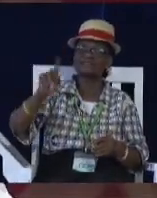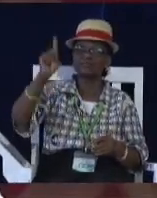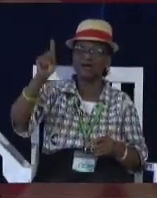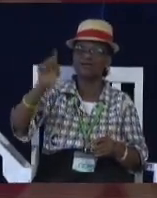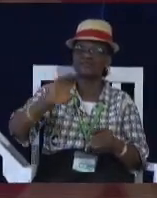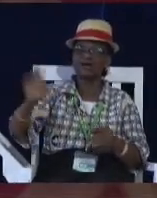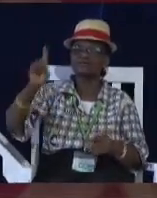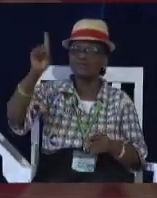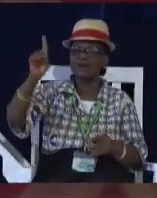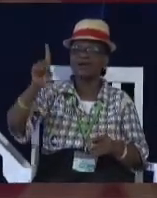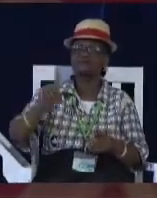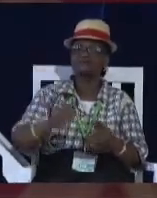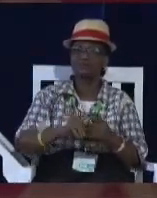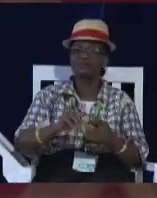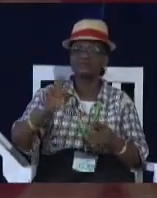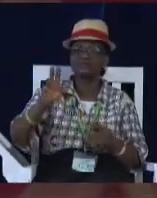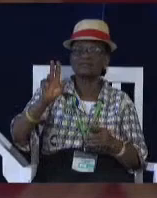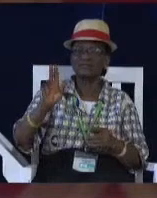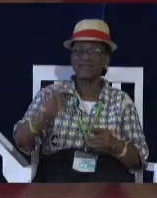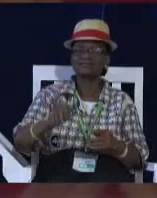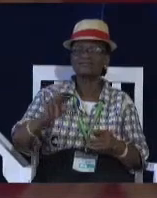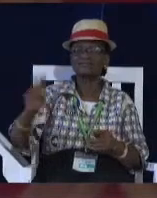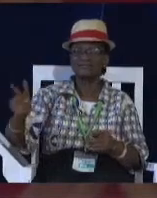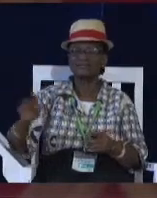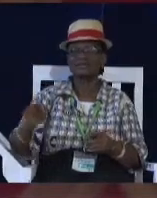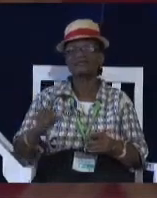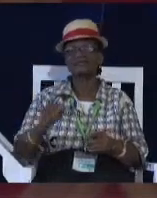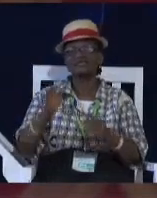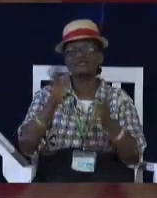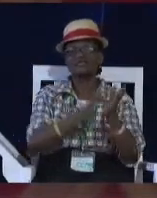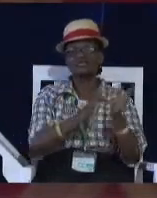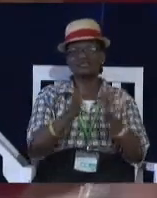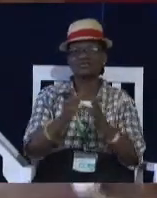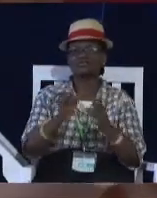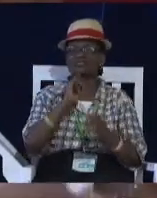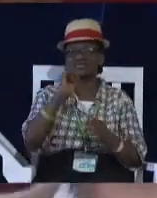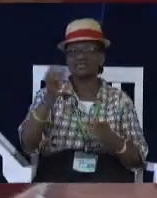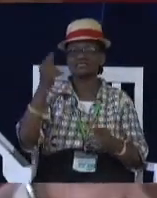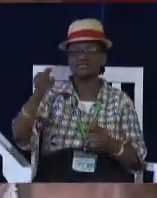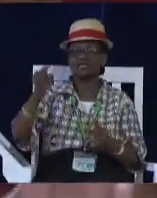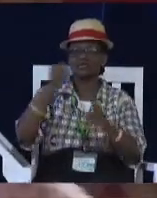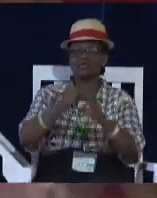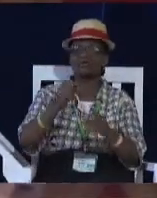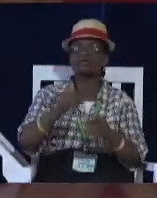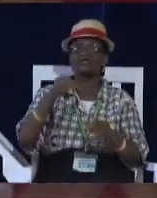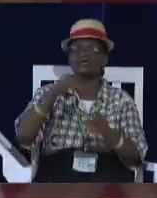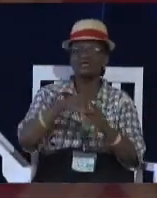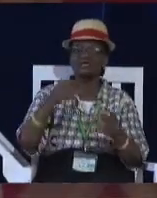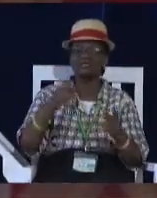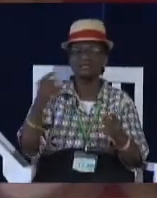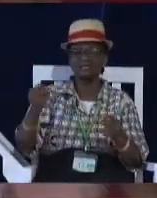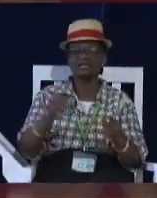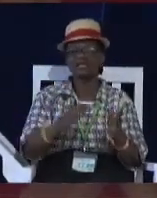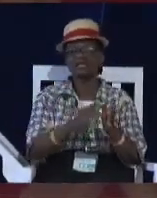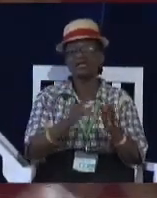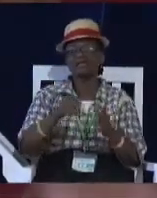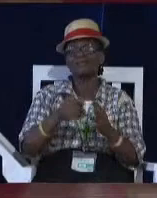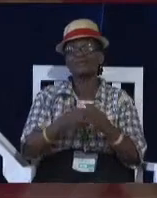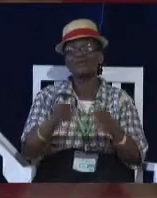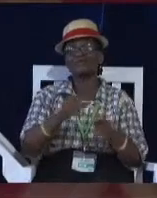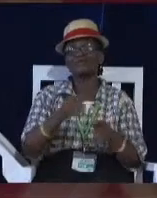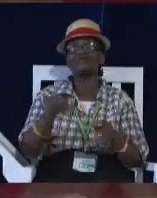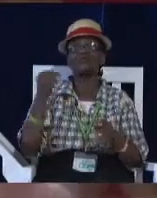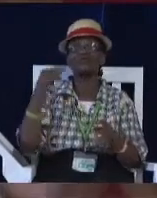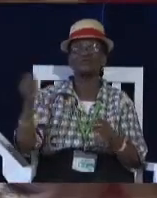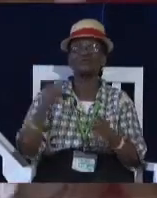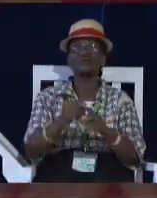3. John 1, 1 to 3. It says, in the beginning was the Word was with God, the Word was God. Verse